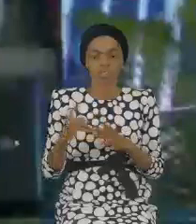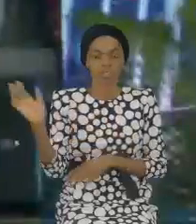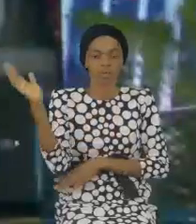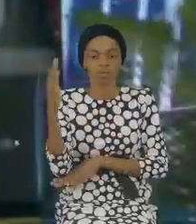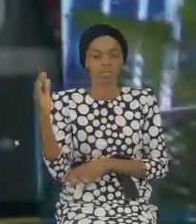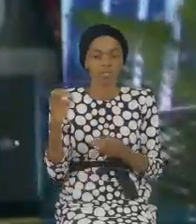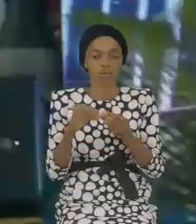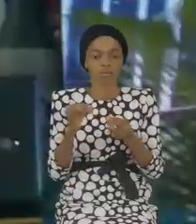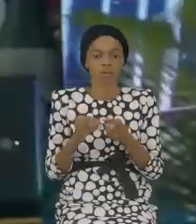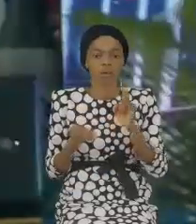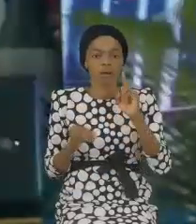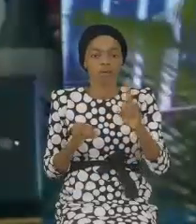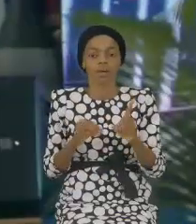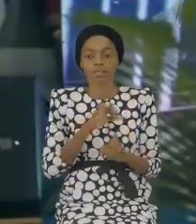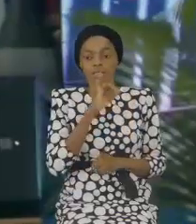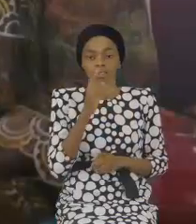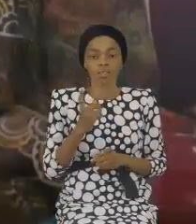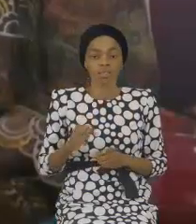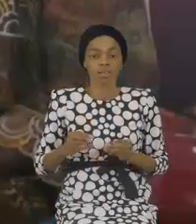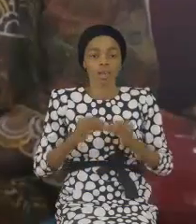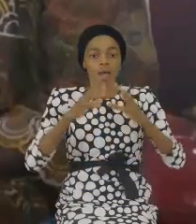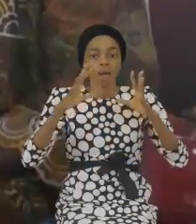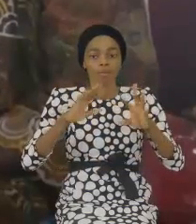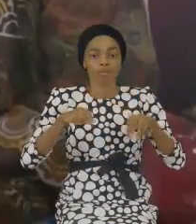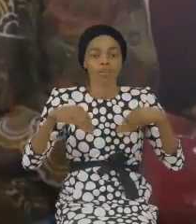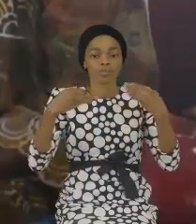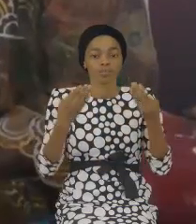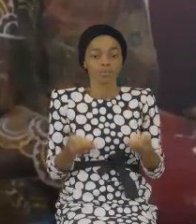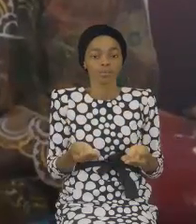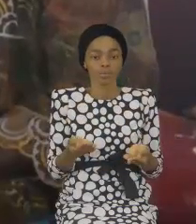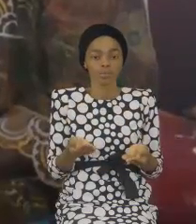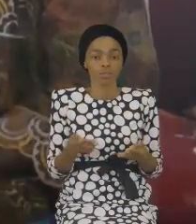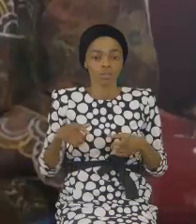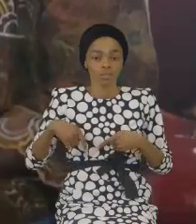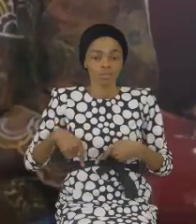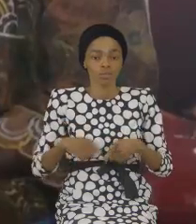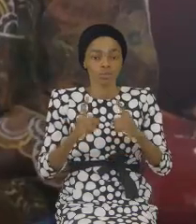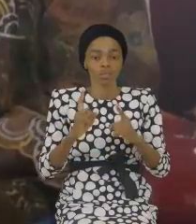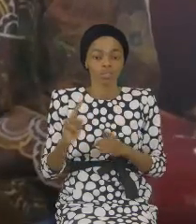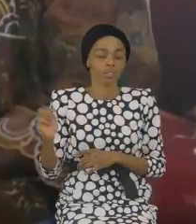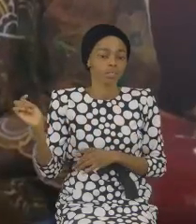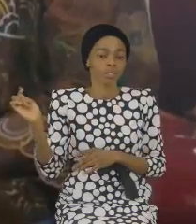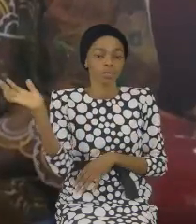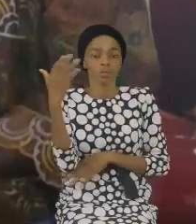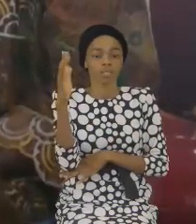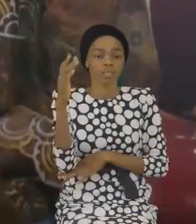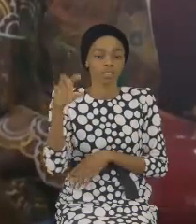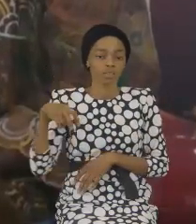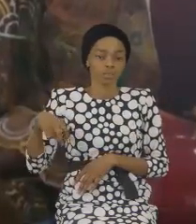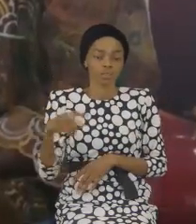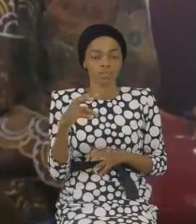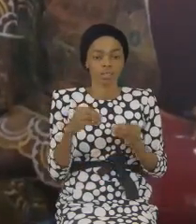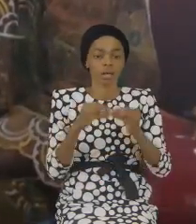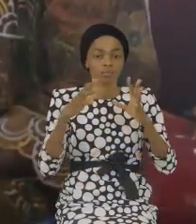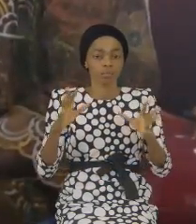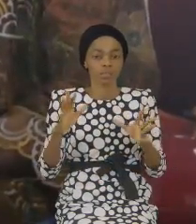Number one is the abundant provision during the wilderness journey. Abundant